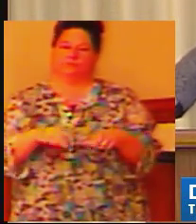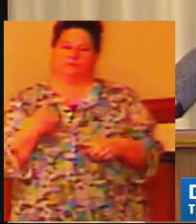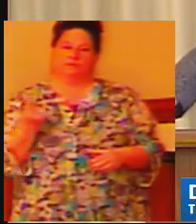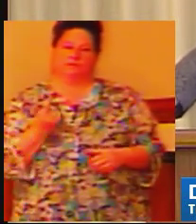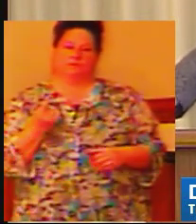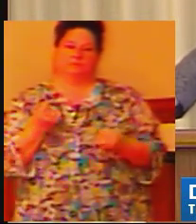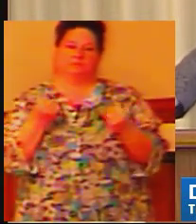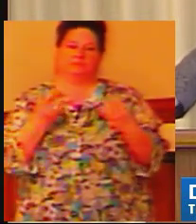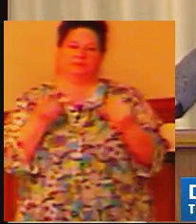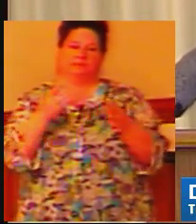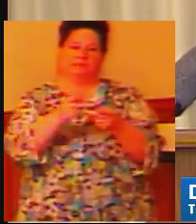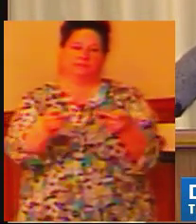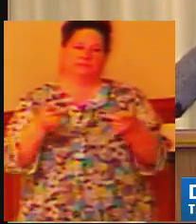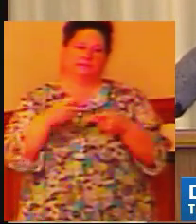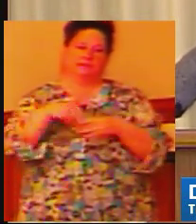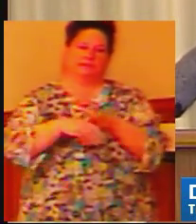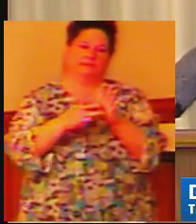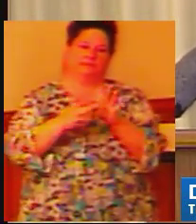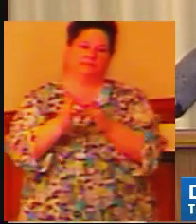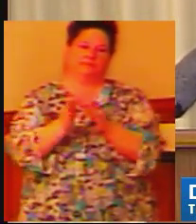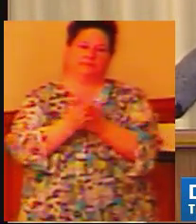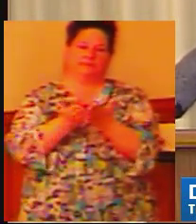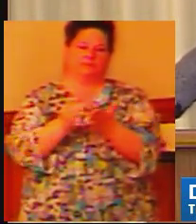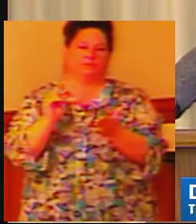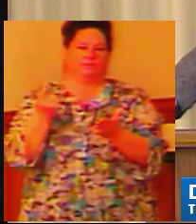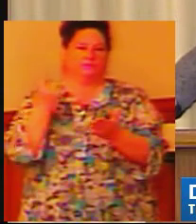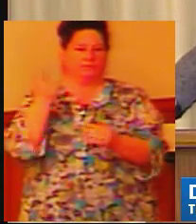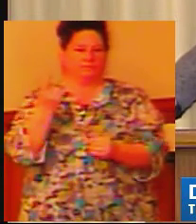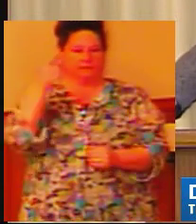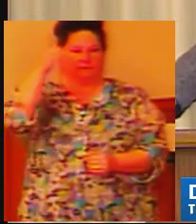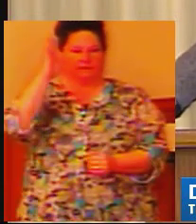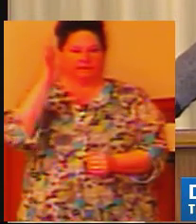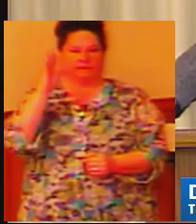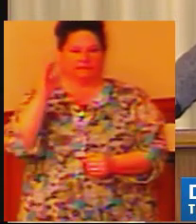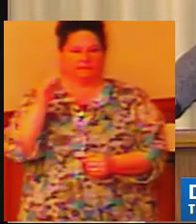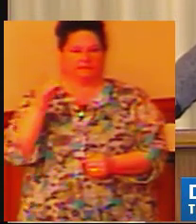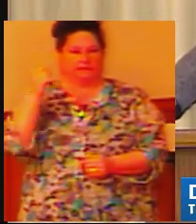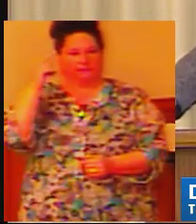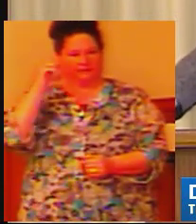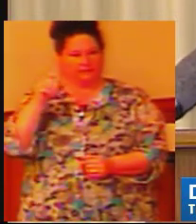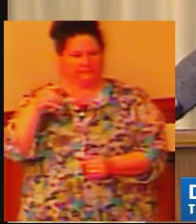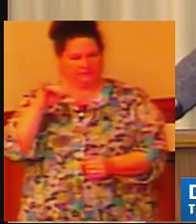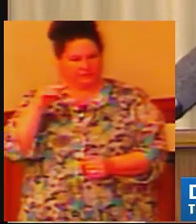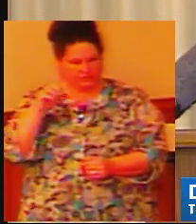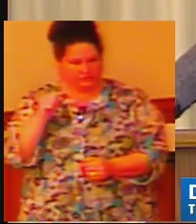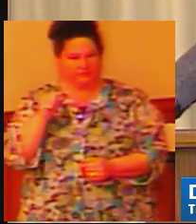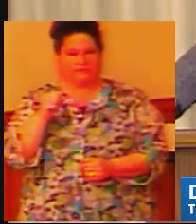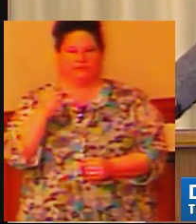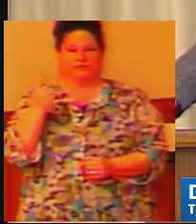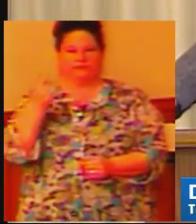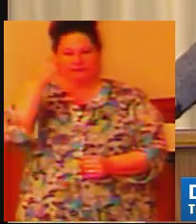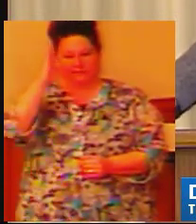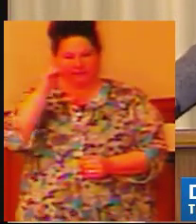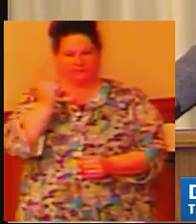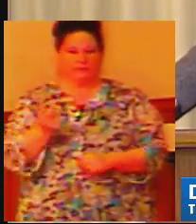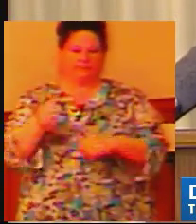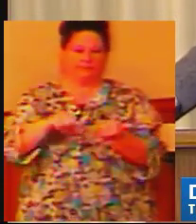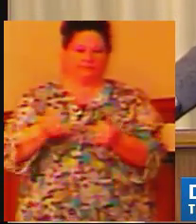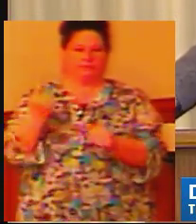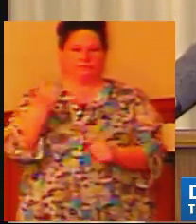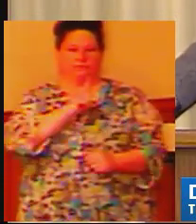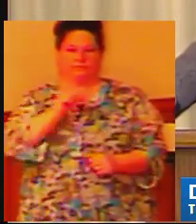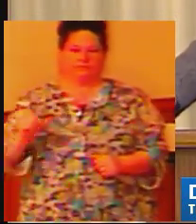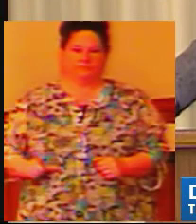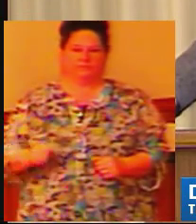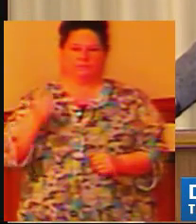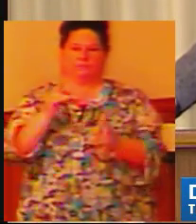million places in the Bible that there's only one God. We think it's in Ephesians, one God, one baptism, one Lord,